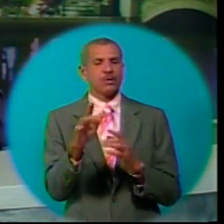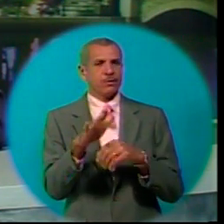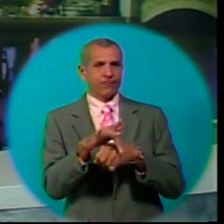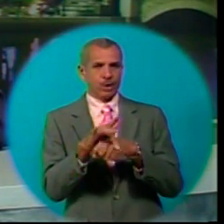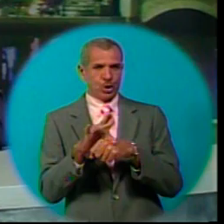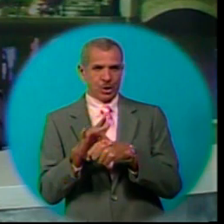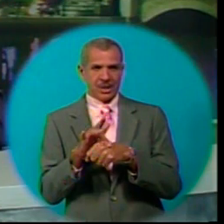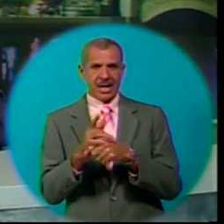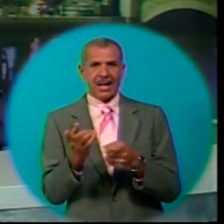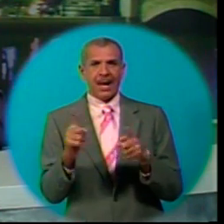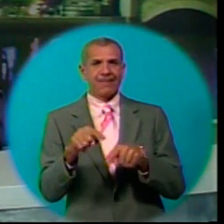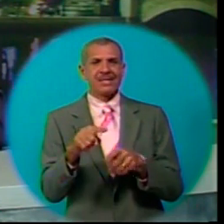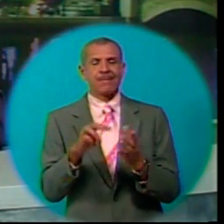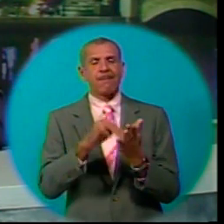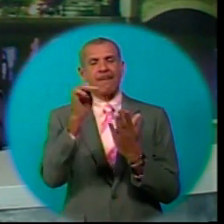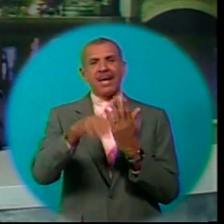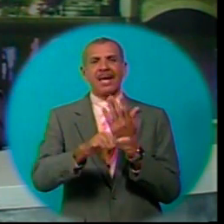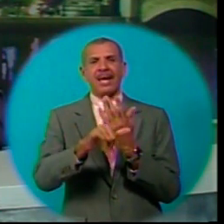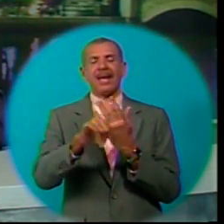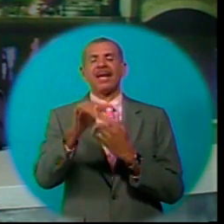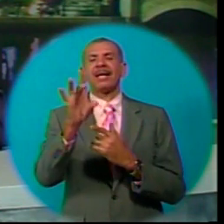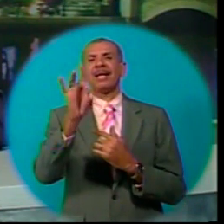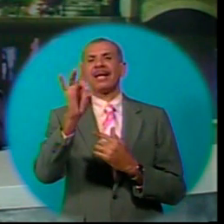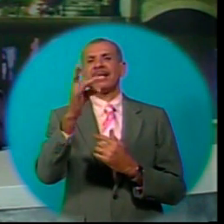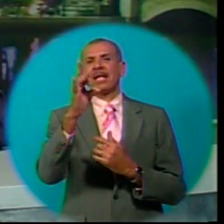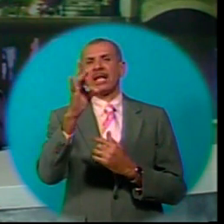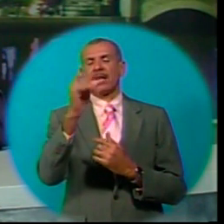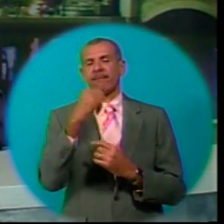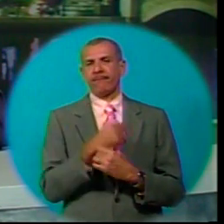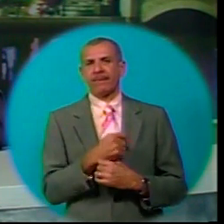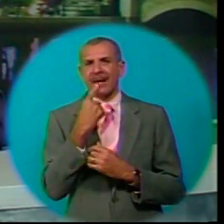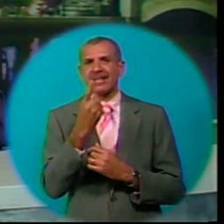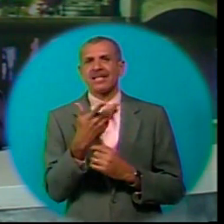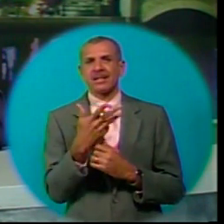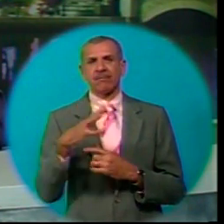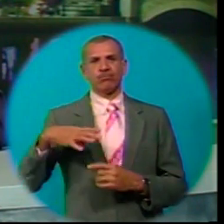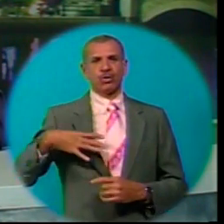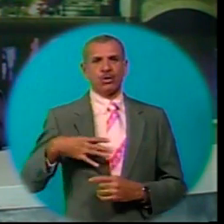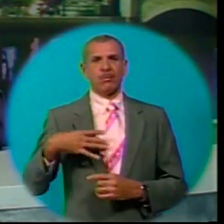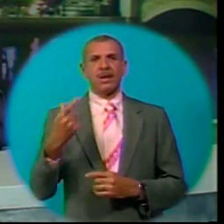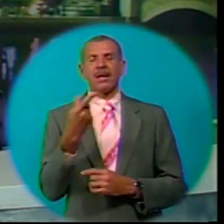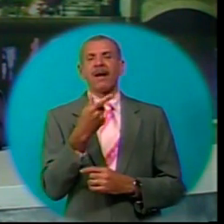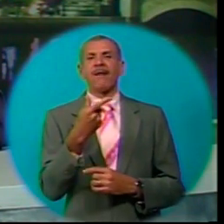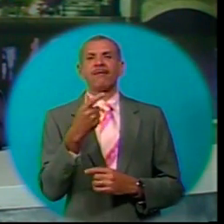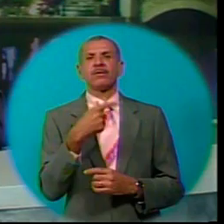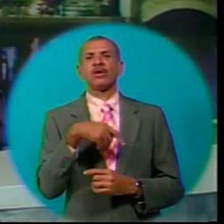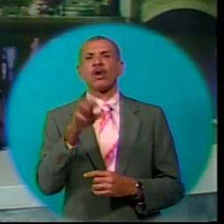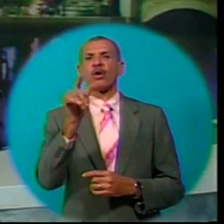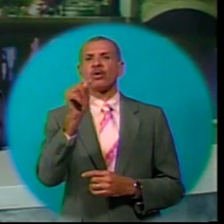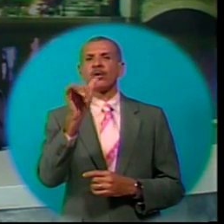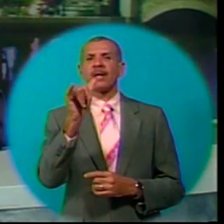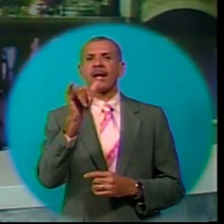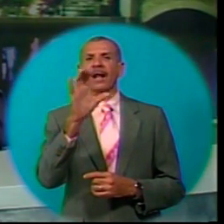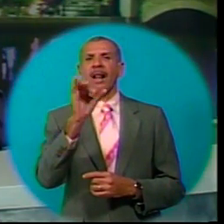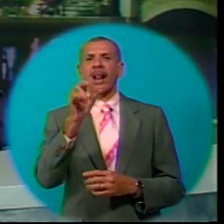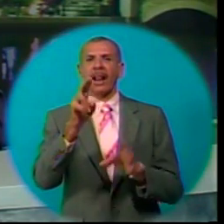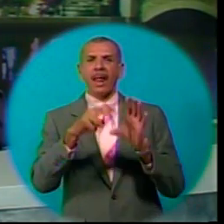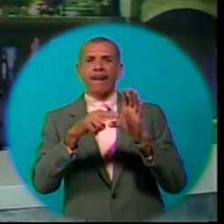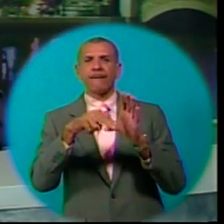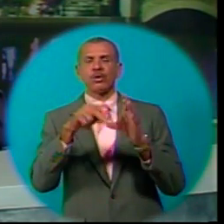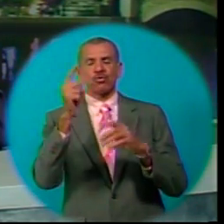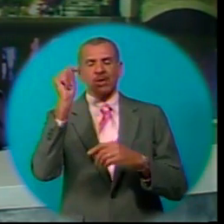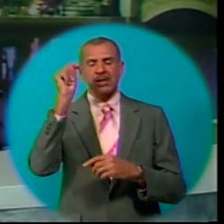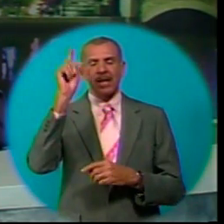It happens on May 18th. This is according to Chairperson of the Autism Committee, Rotary Club of Barbados, Tracy Knight-Lloyd.